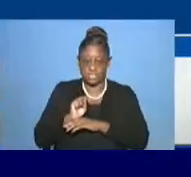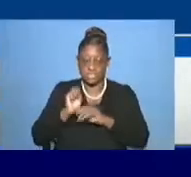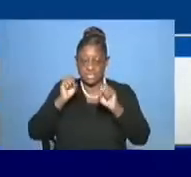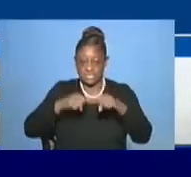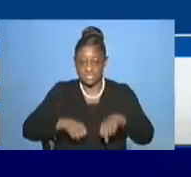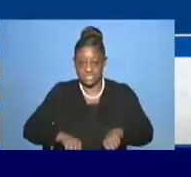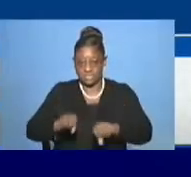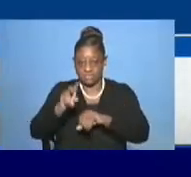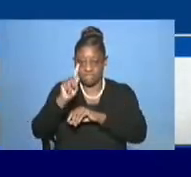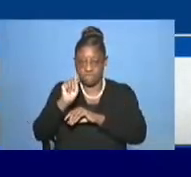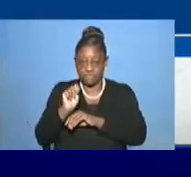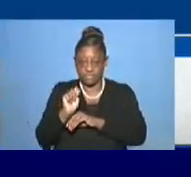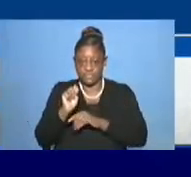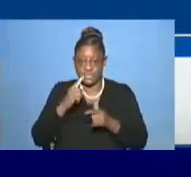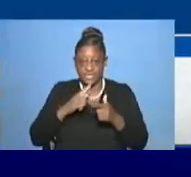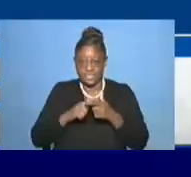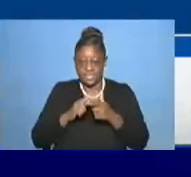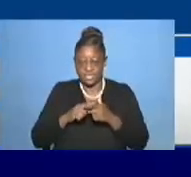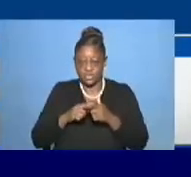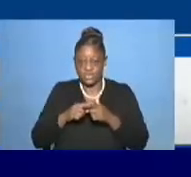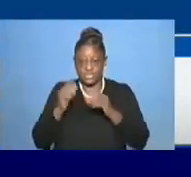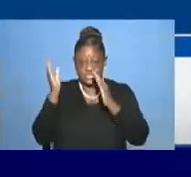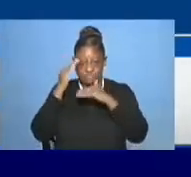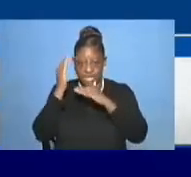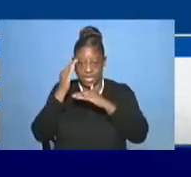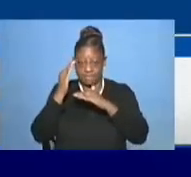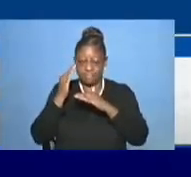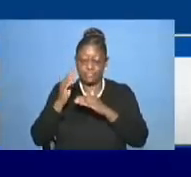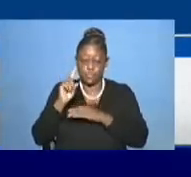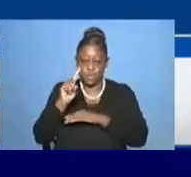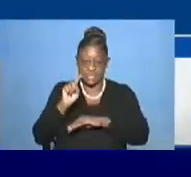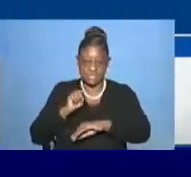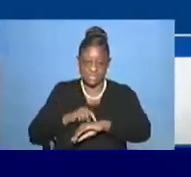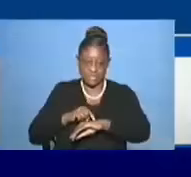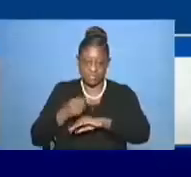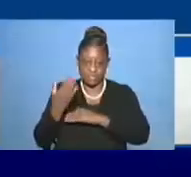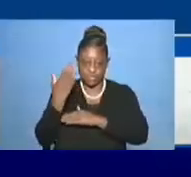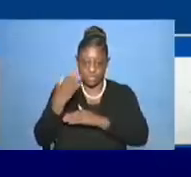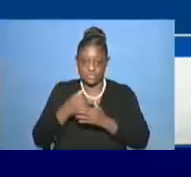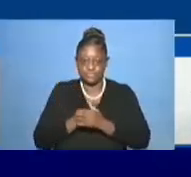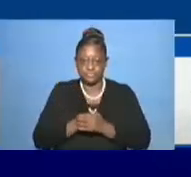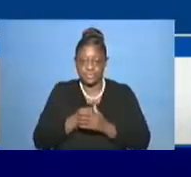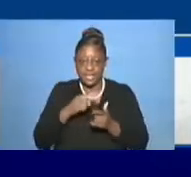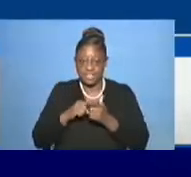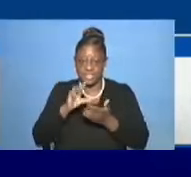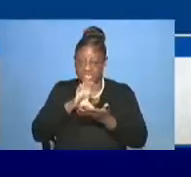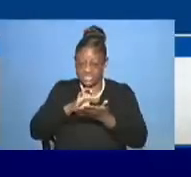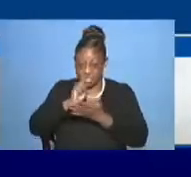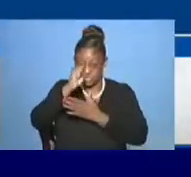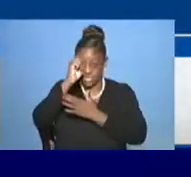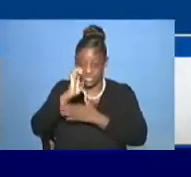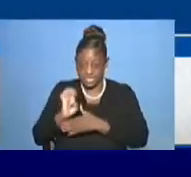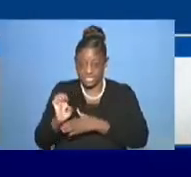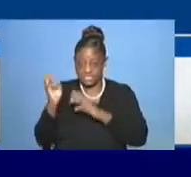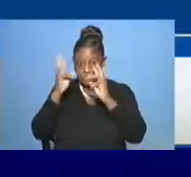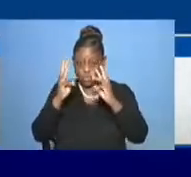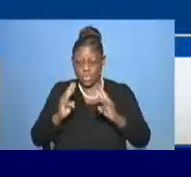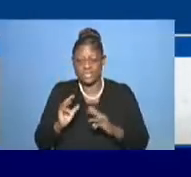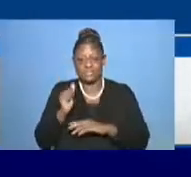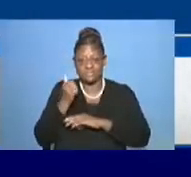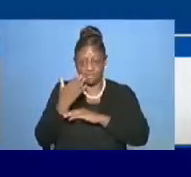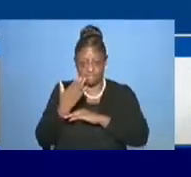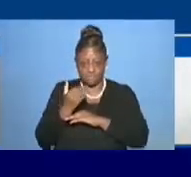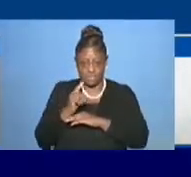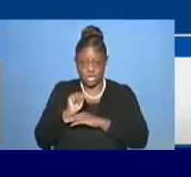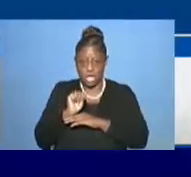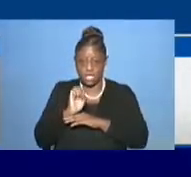heights, they're going to be 2 to 4 feet over the ocean, and you can expect your high tide at 1 in the morning. Now, for the central and southeastern islands, easterly winds also at